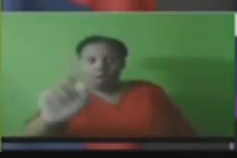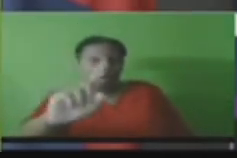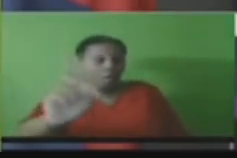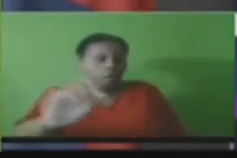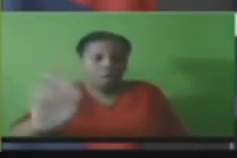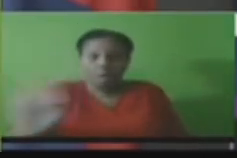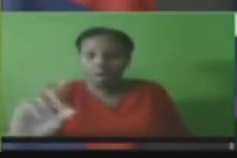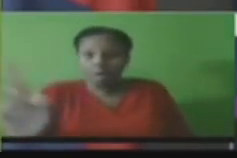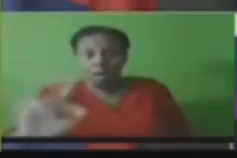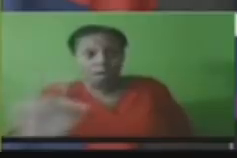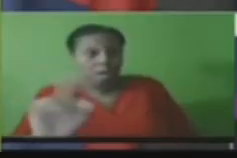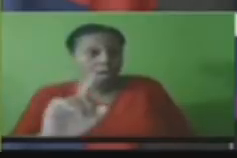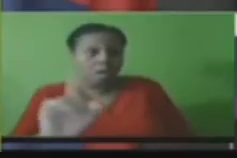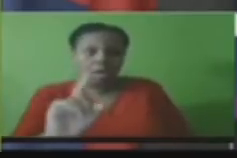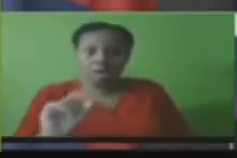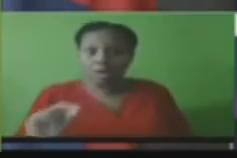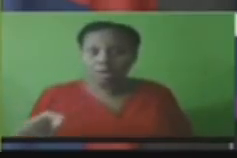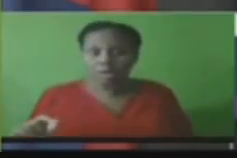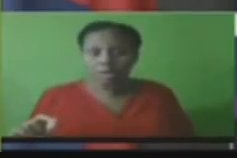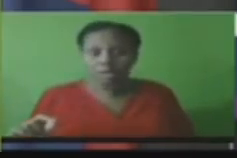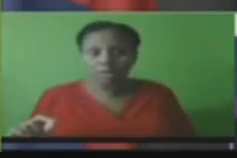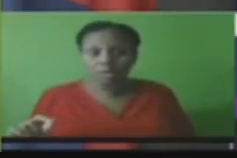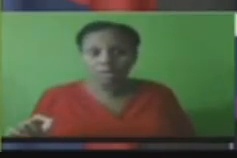He's not in the press conference.